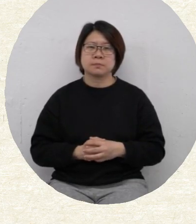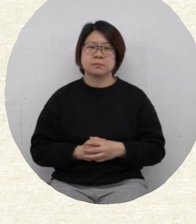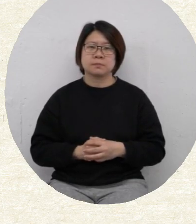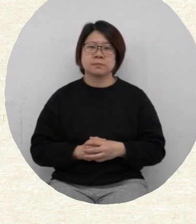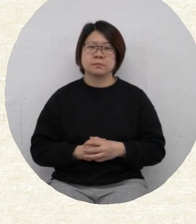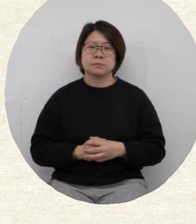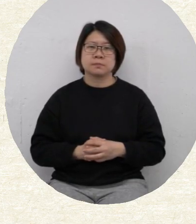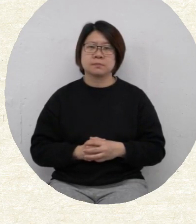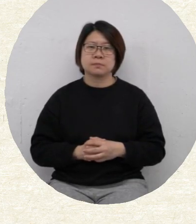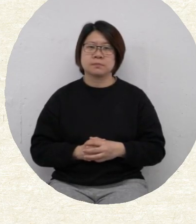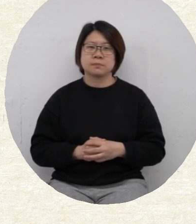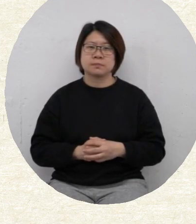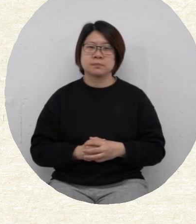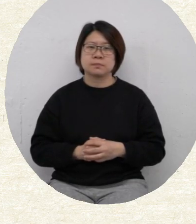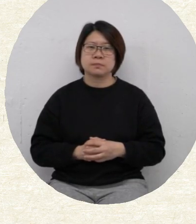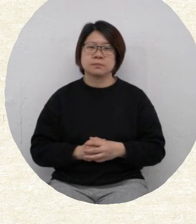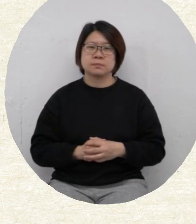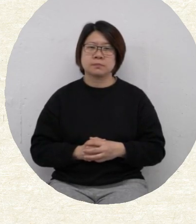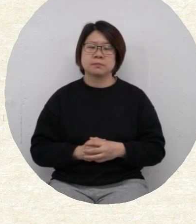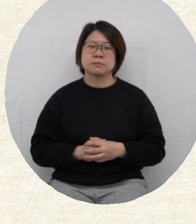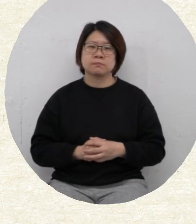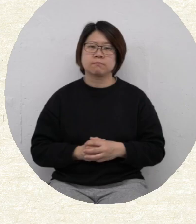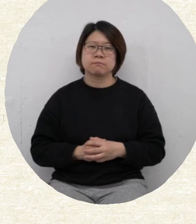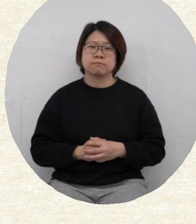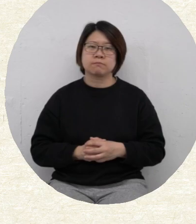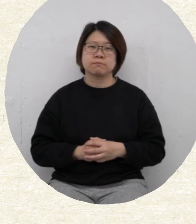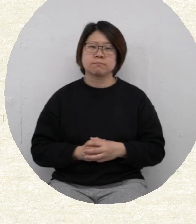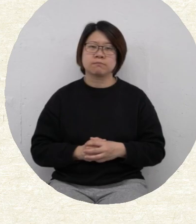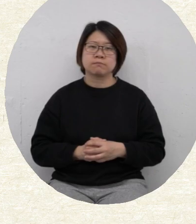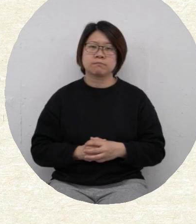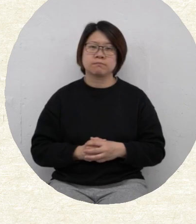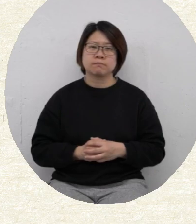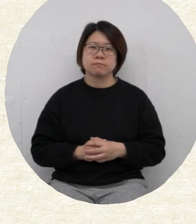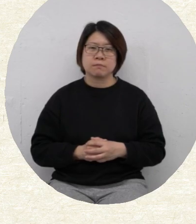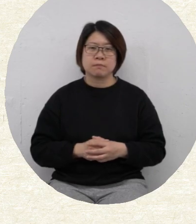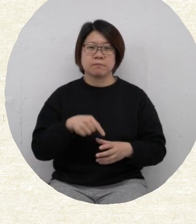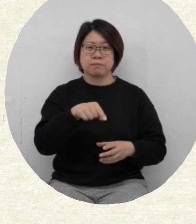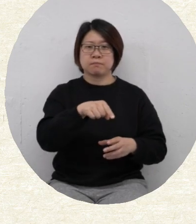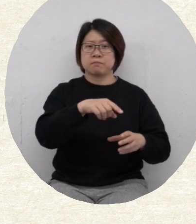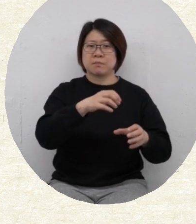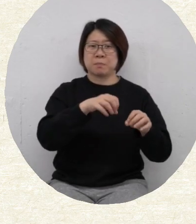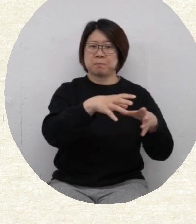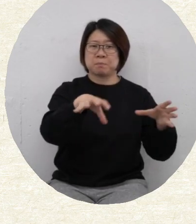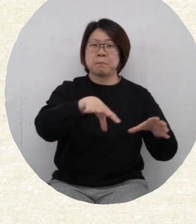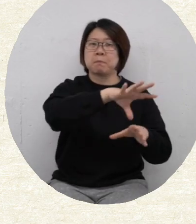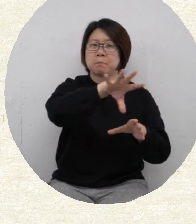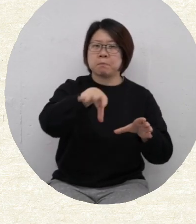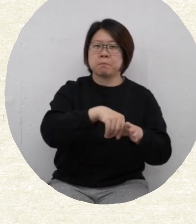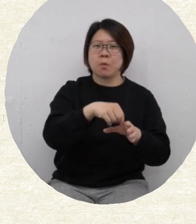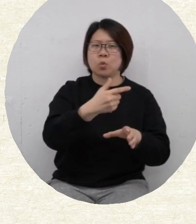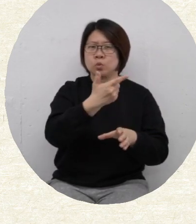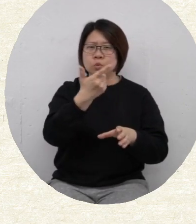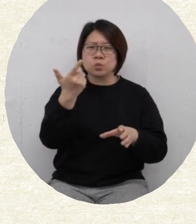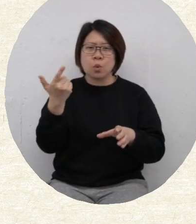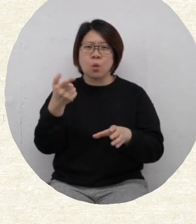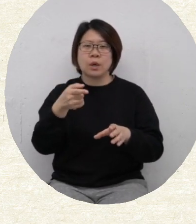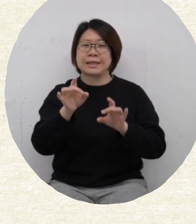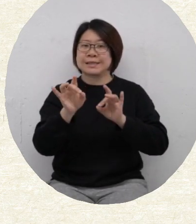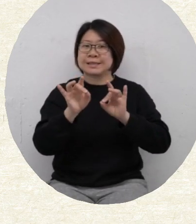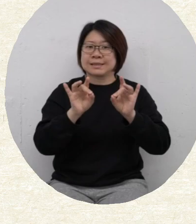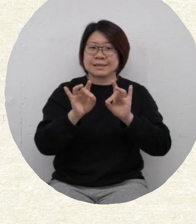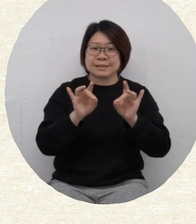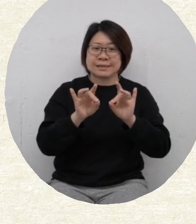And I do appreciate when people see that in my work. Yeah, and particularly